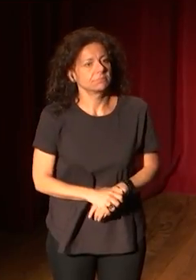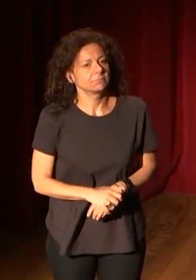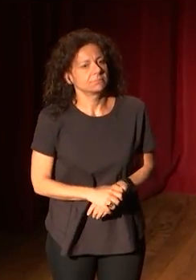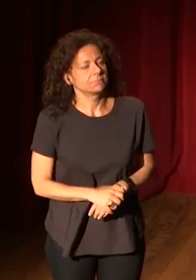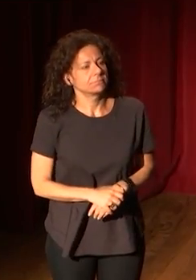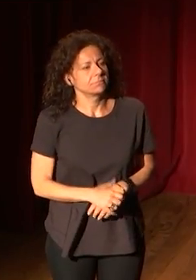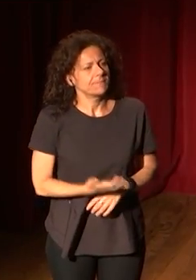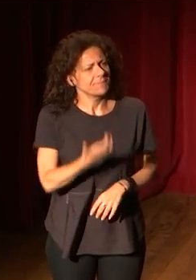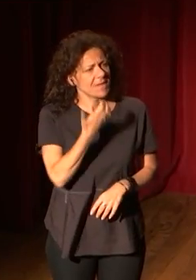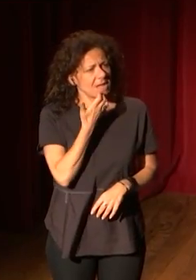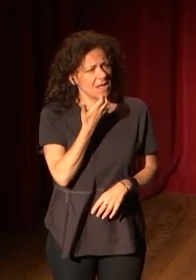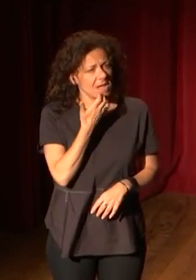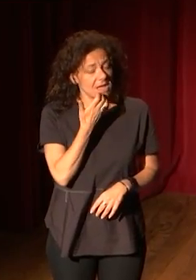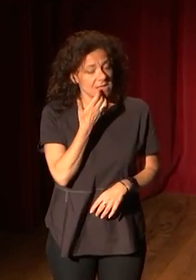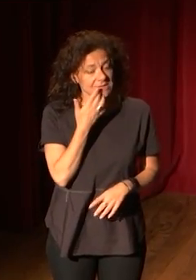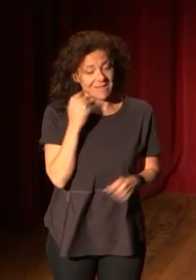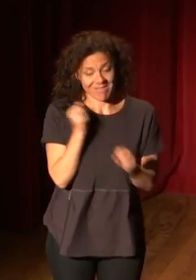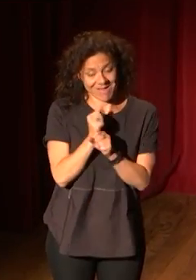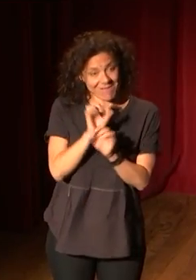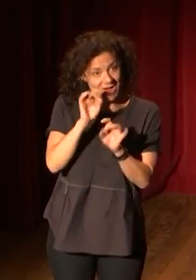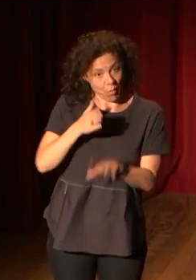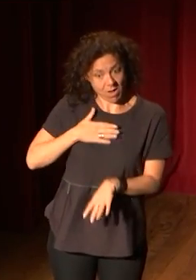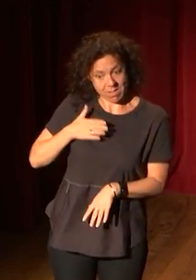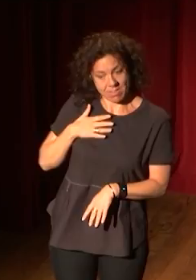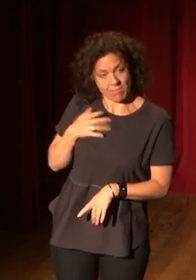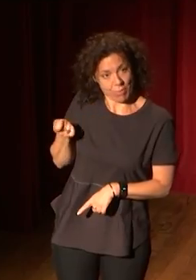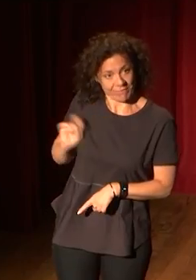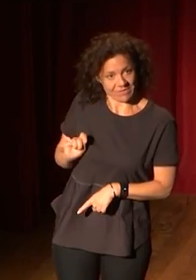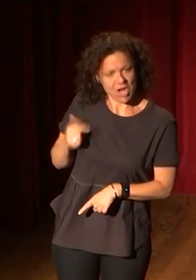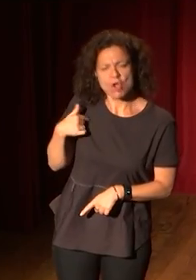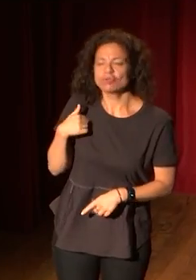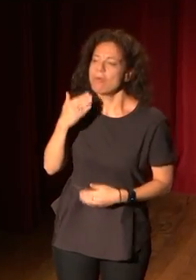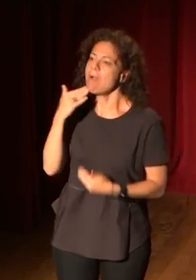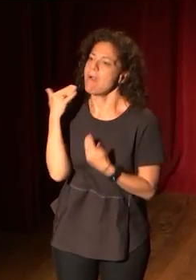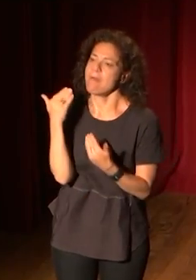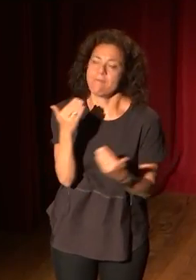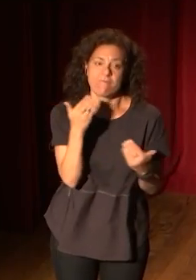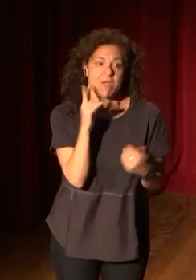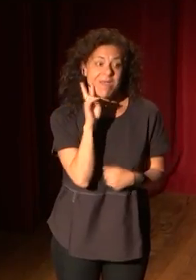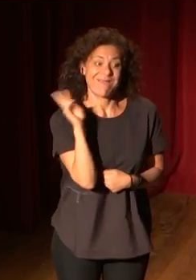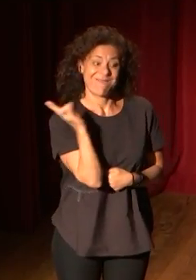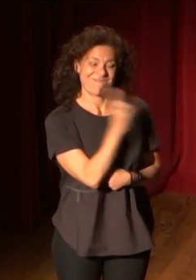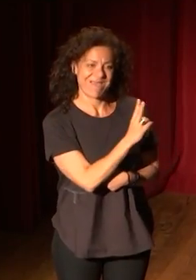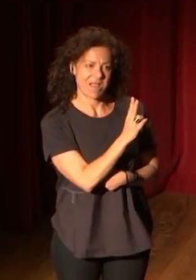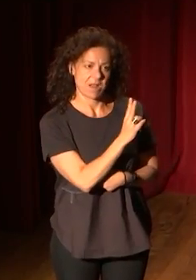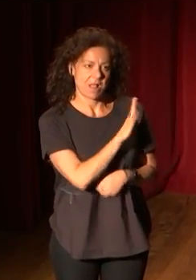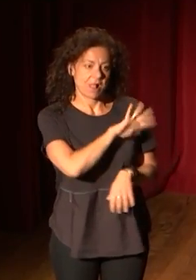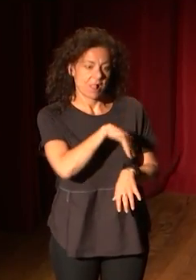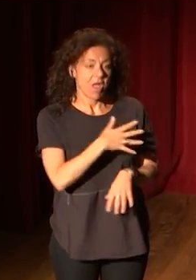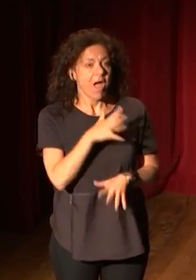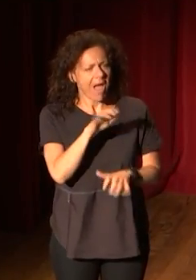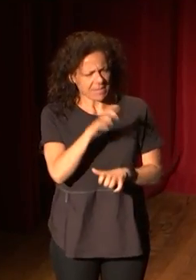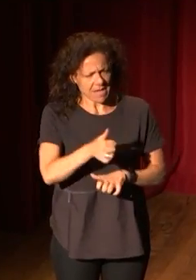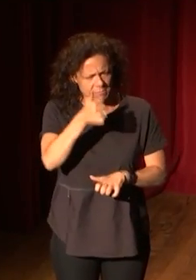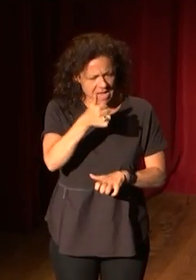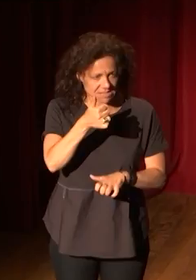If you dedican to my work, to some of the present in the room, I recommend that you see the compare learn more than in a museum,